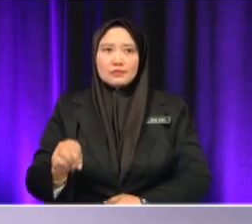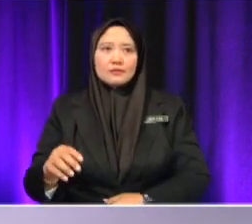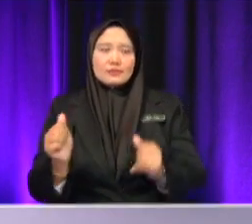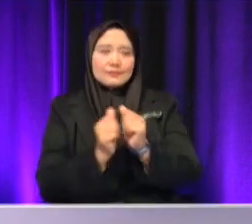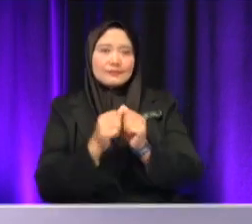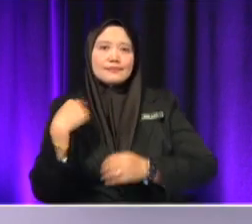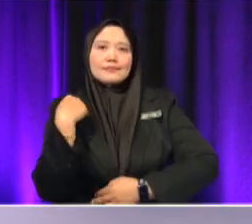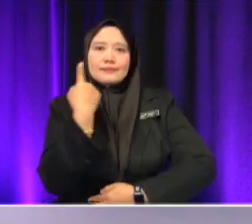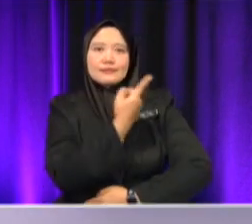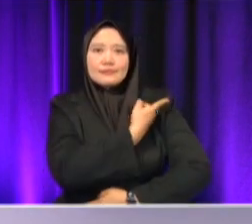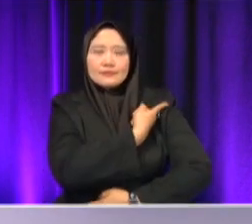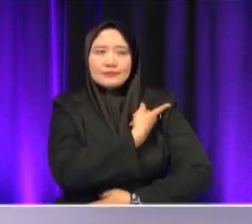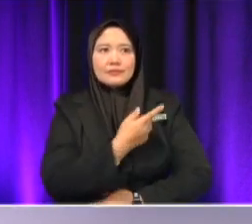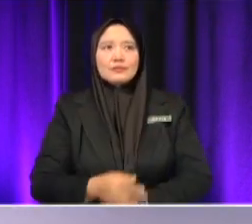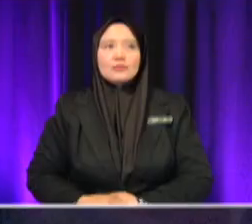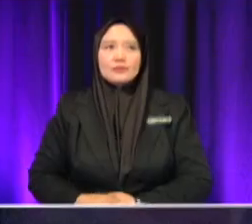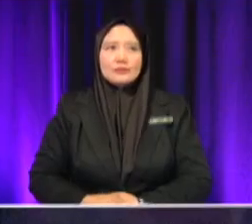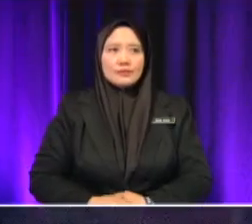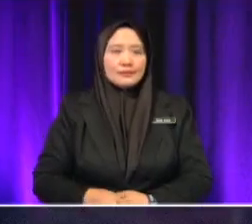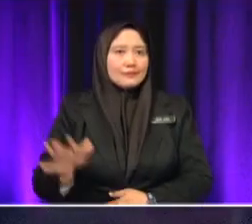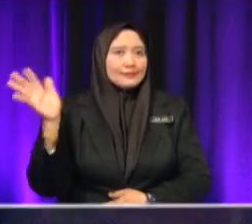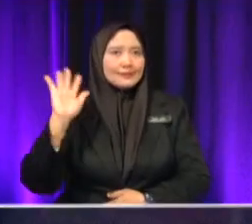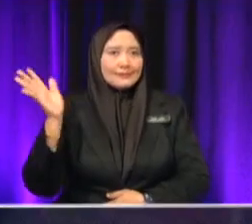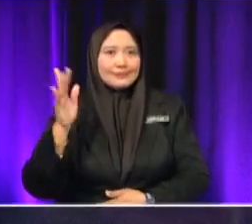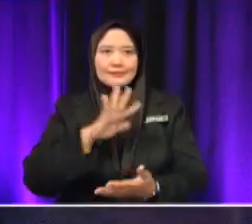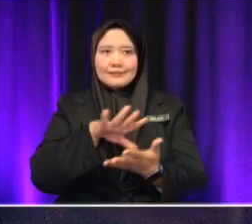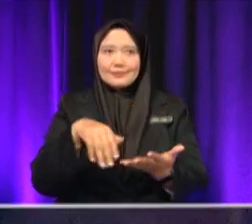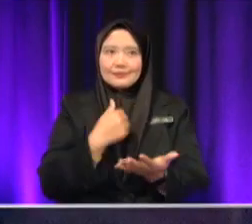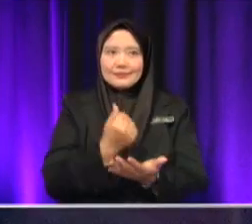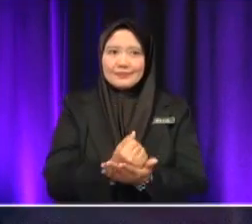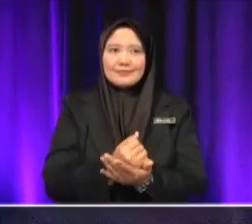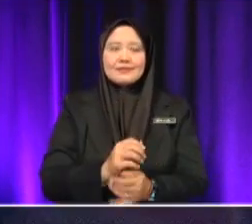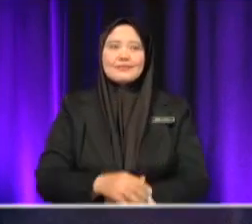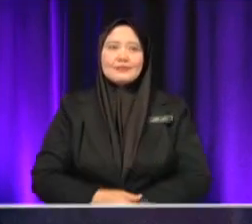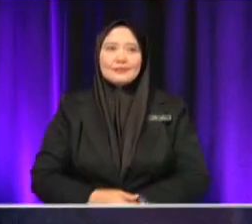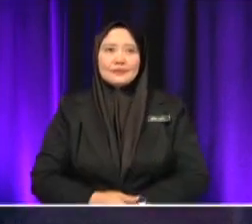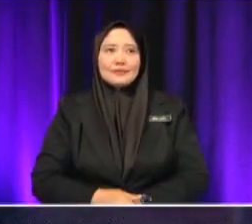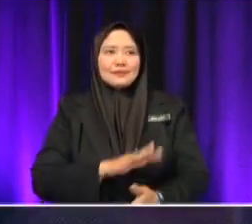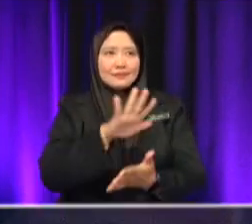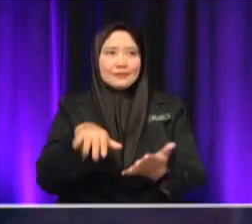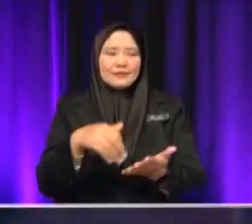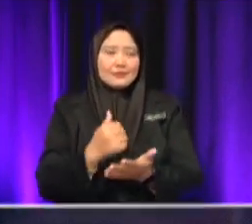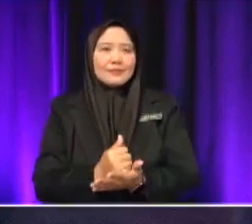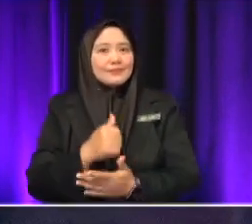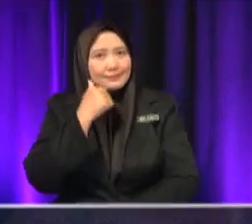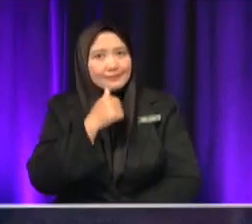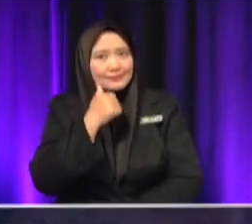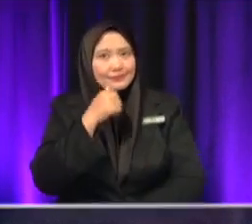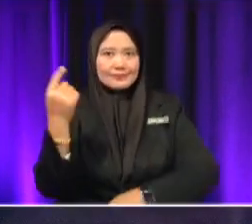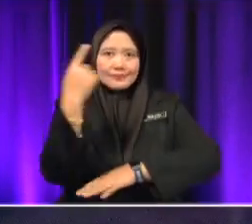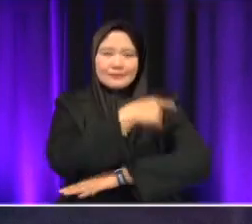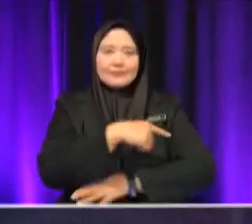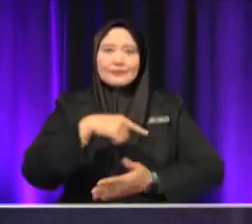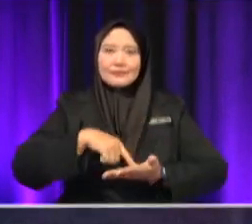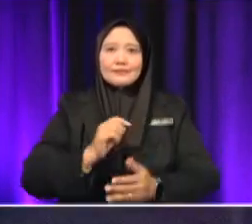well. Let's have them here behind me. Hello, everyone. Yes, all girls today, right, teacher? Yes, all girls. Can you